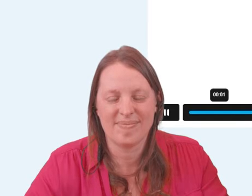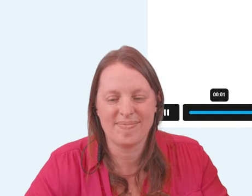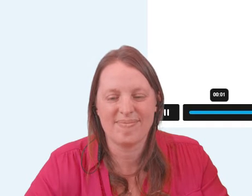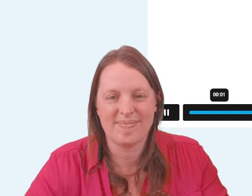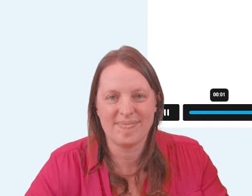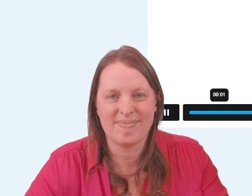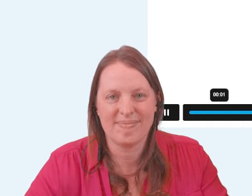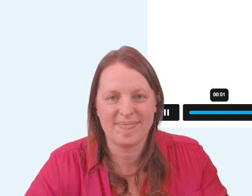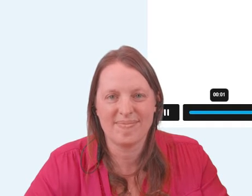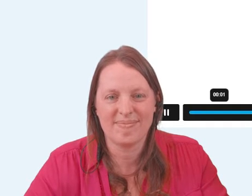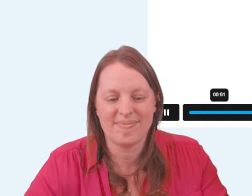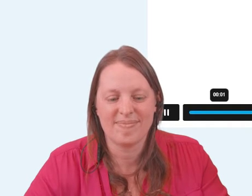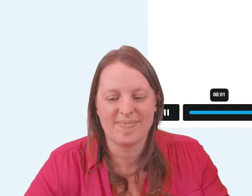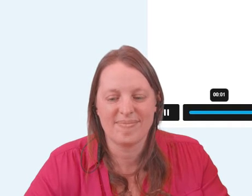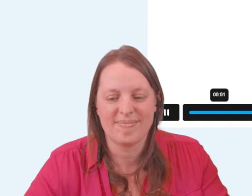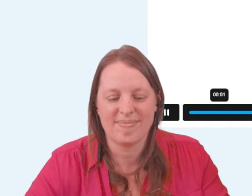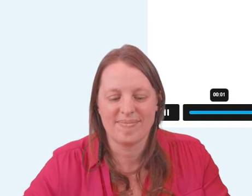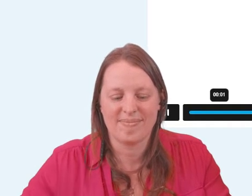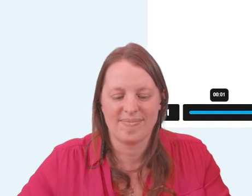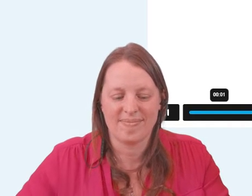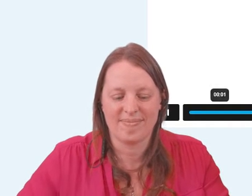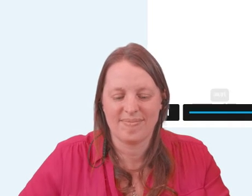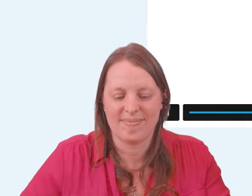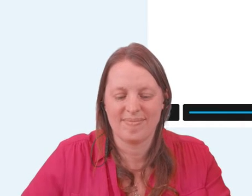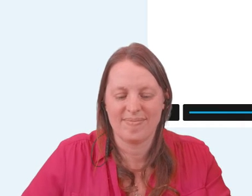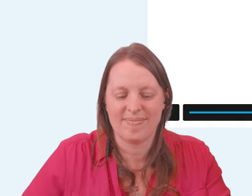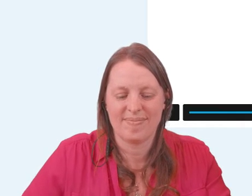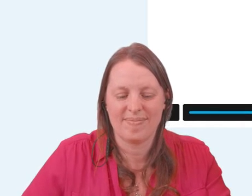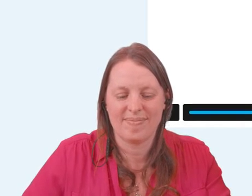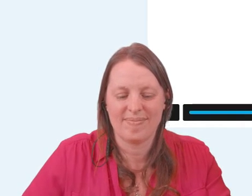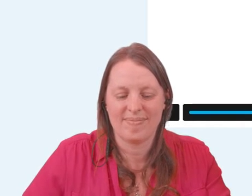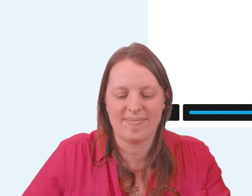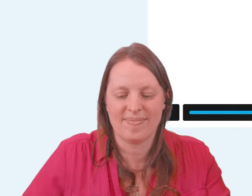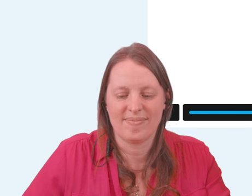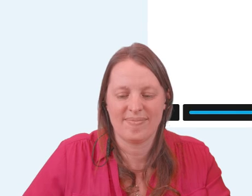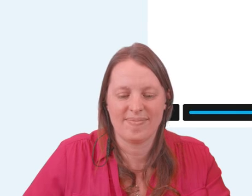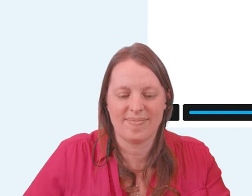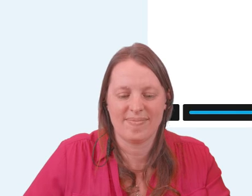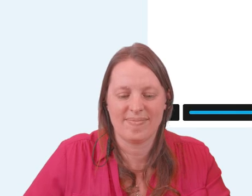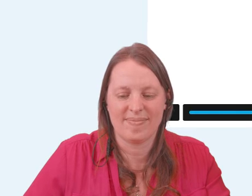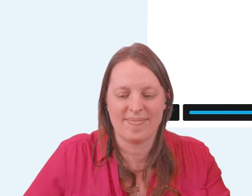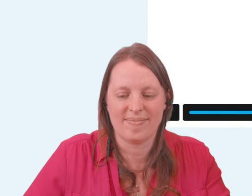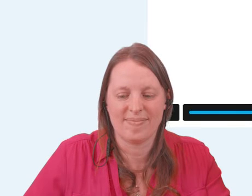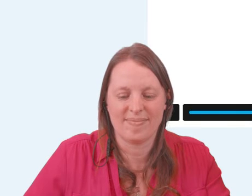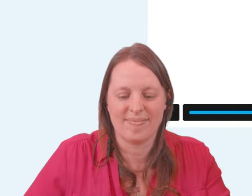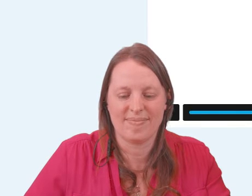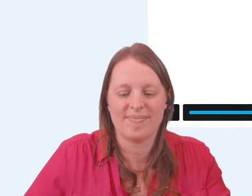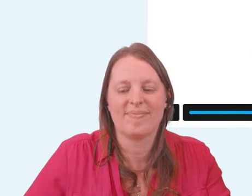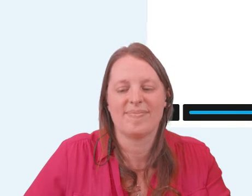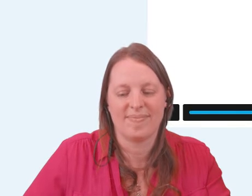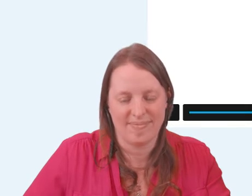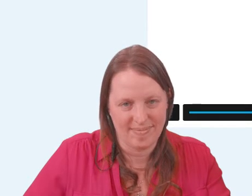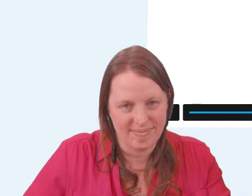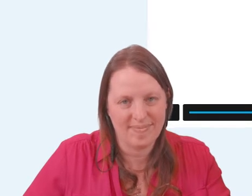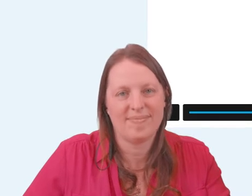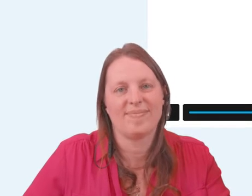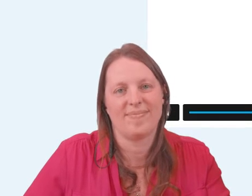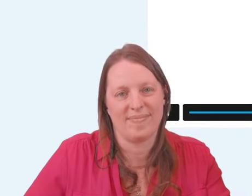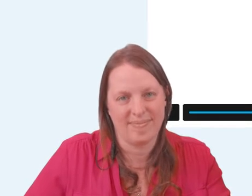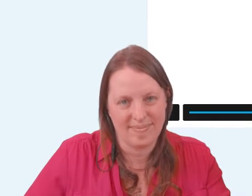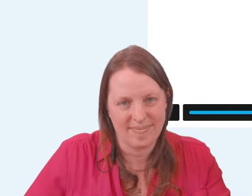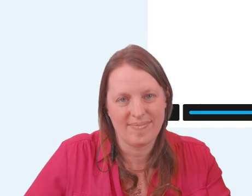Because in this step, on the second step, you got an inversion of the nystagmus because we will